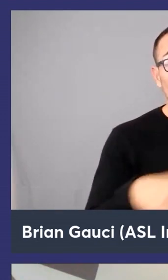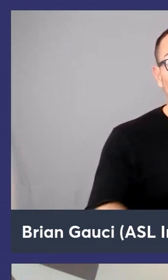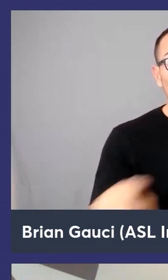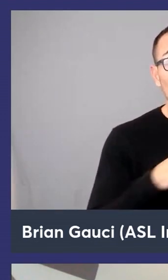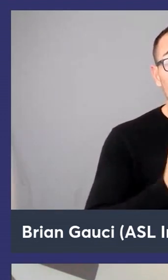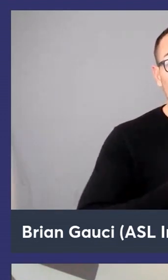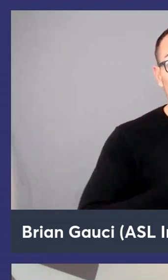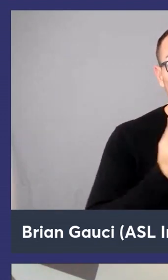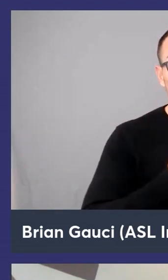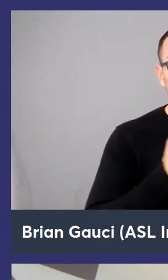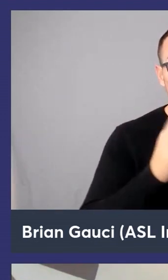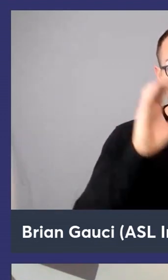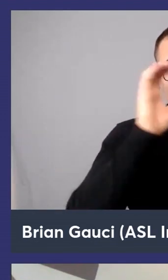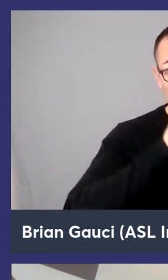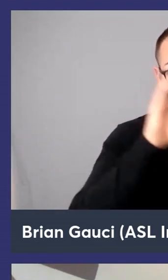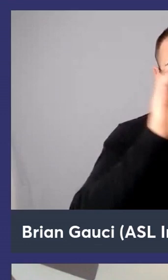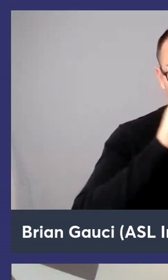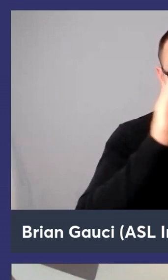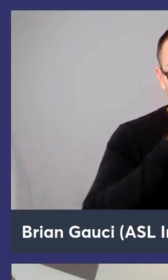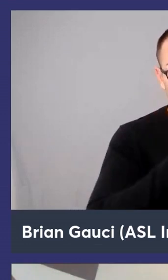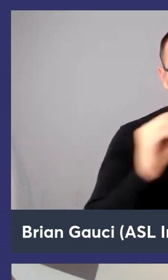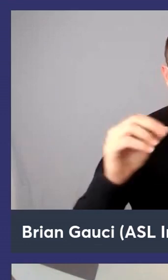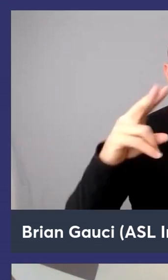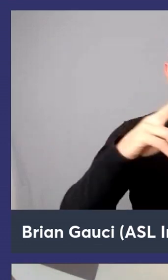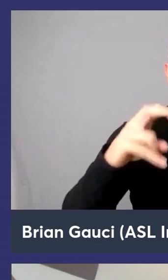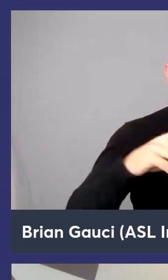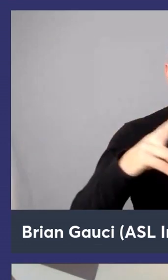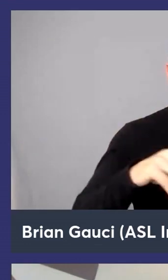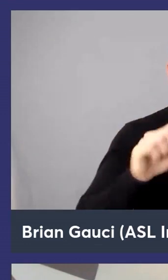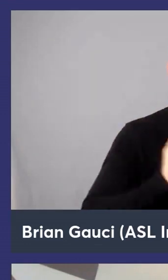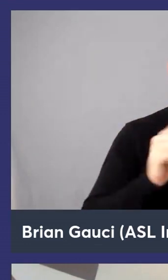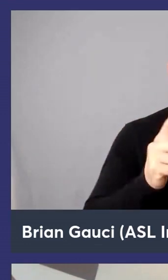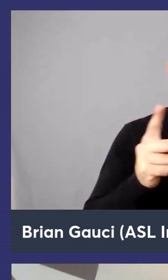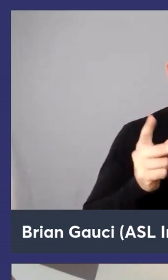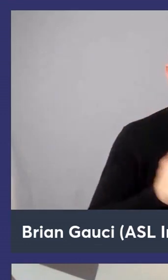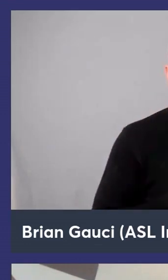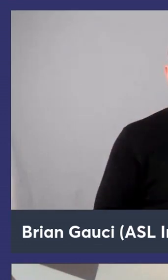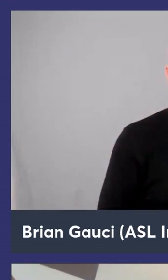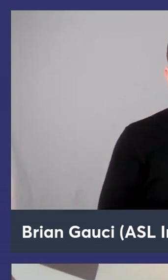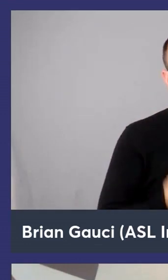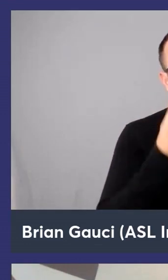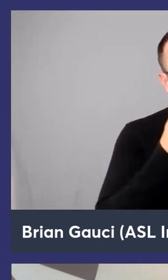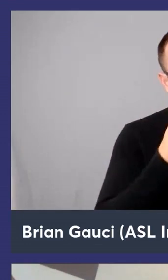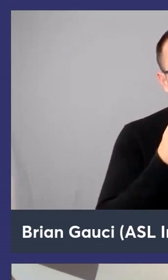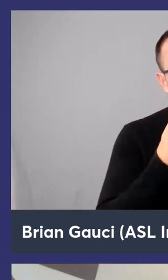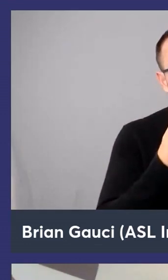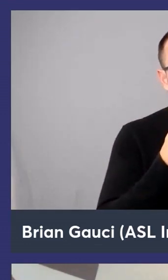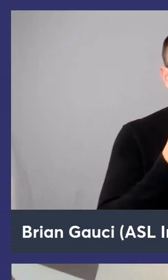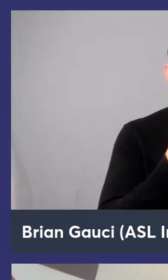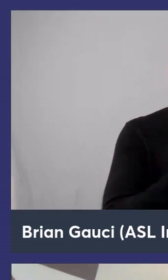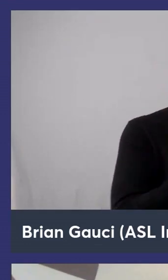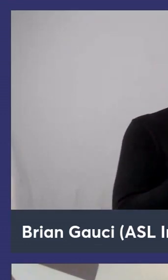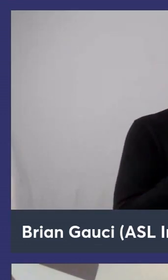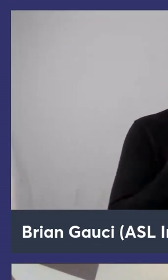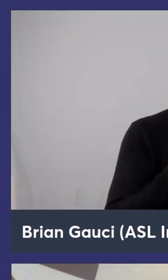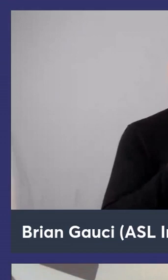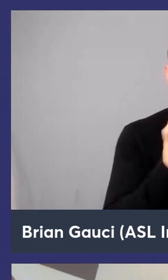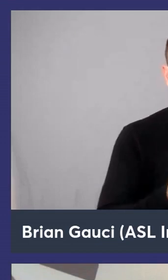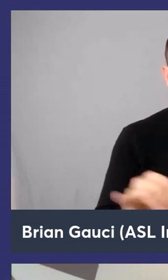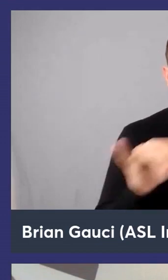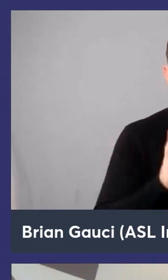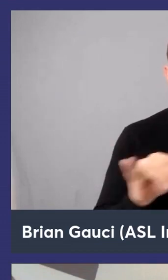run search and analytics workloads. Right, so there are two predominant use cases for that Amazon